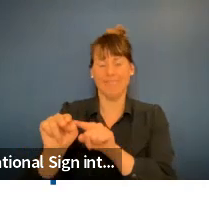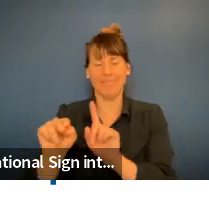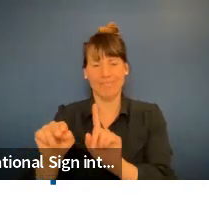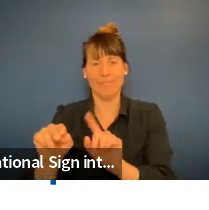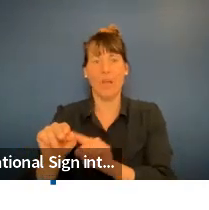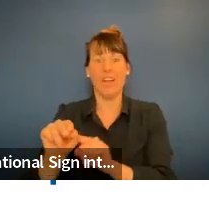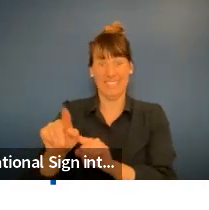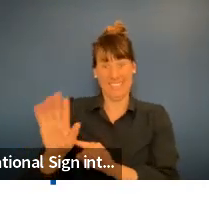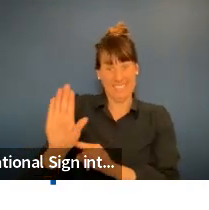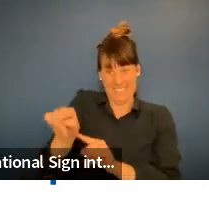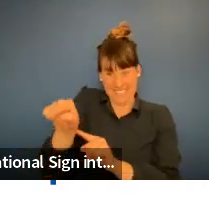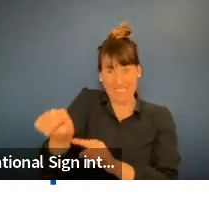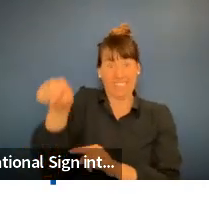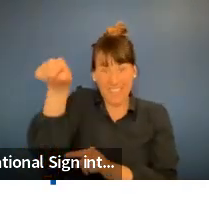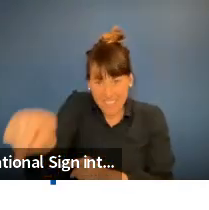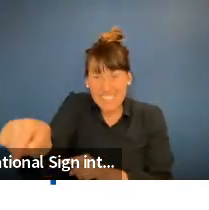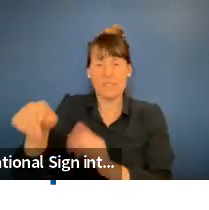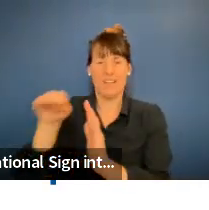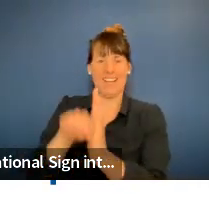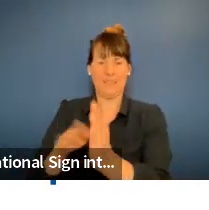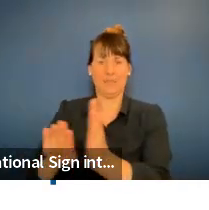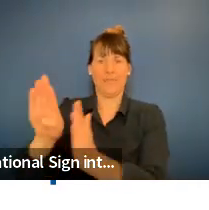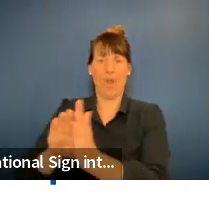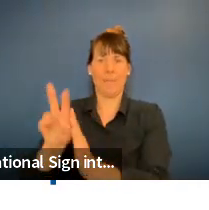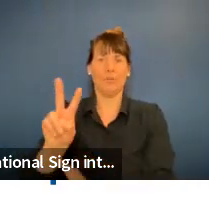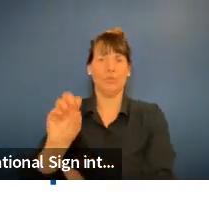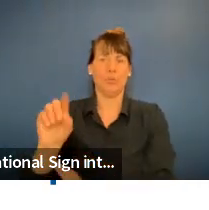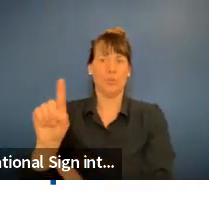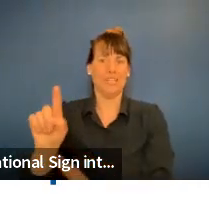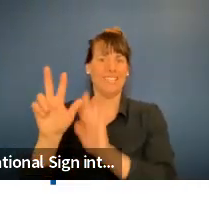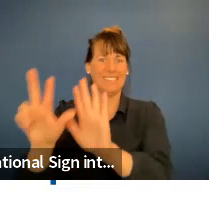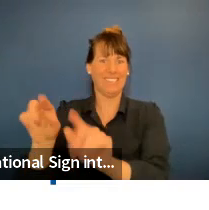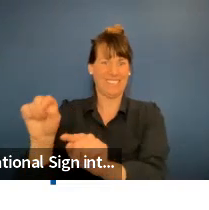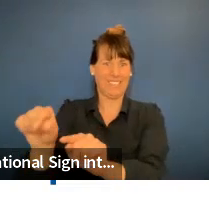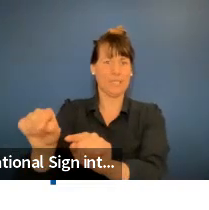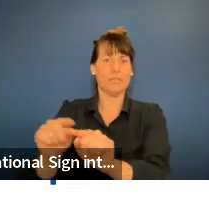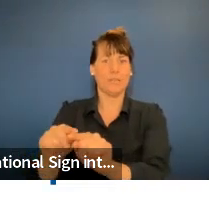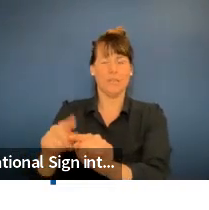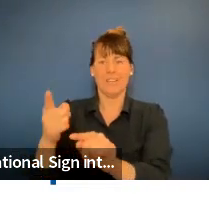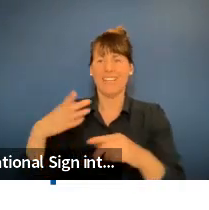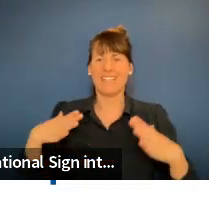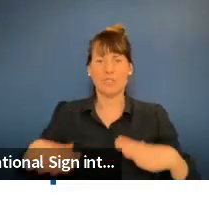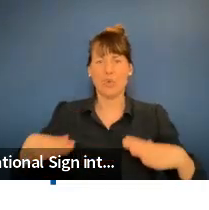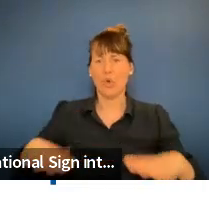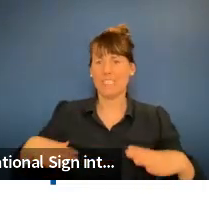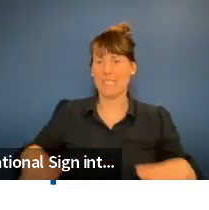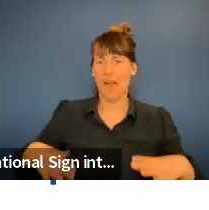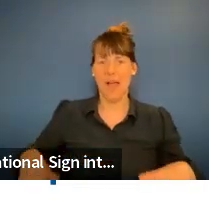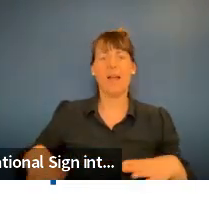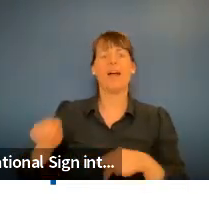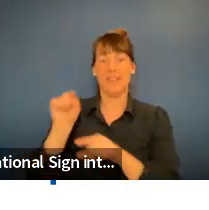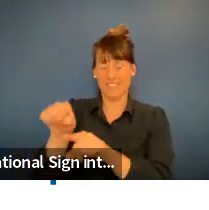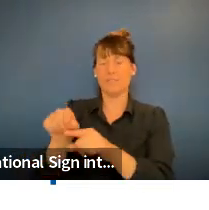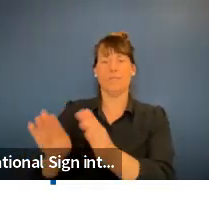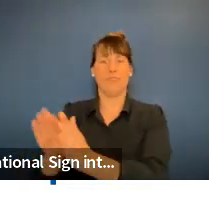process. Priority assistive product list has been also developed in other countries, but I want to bring example from these two countries.